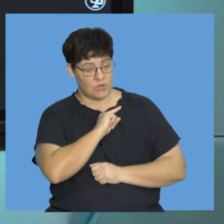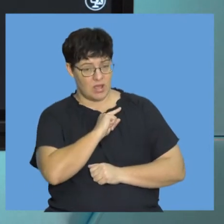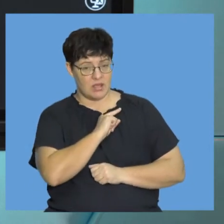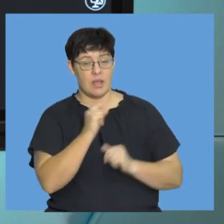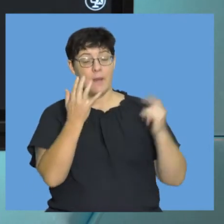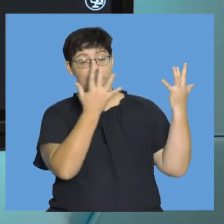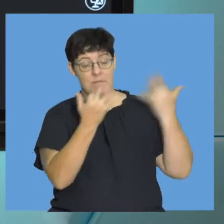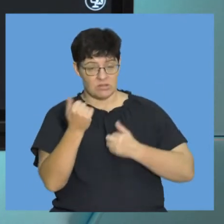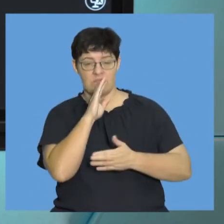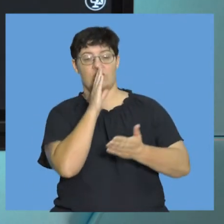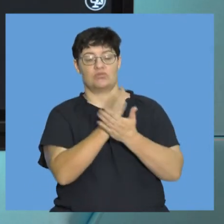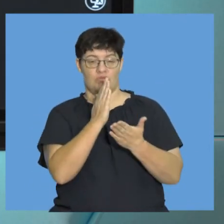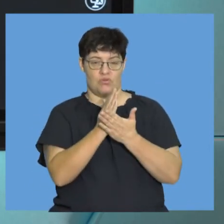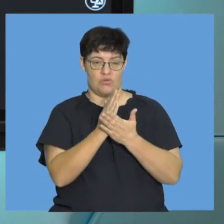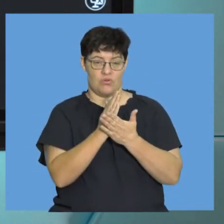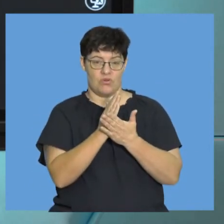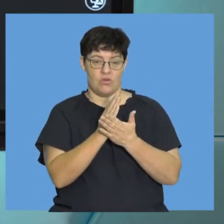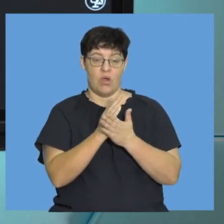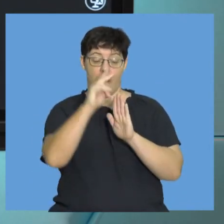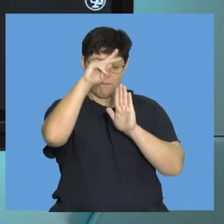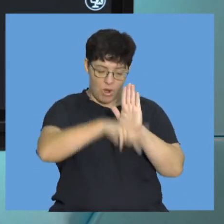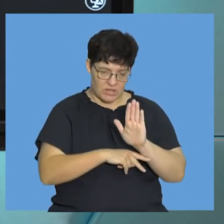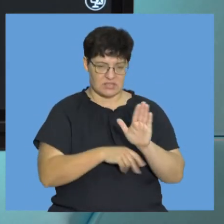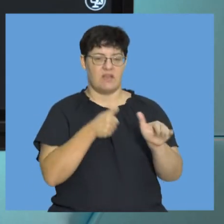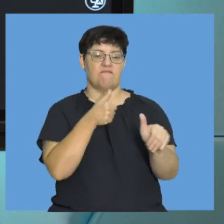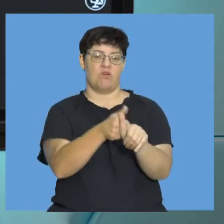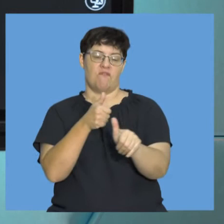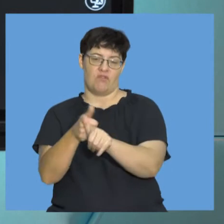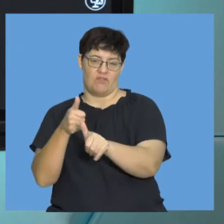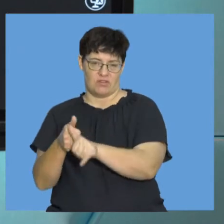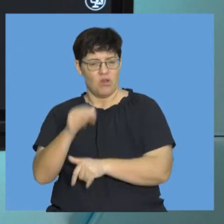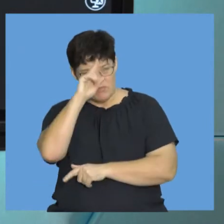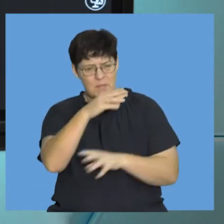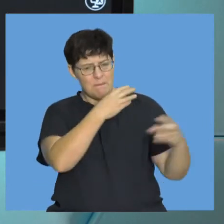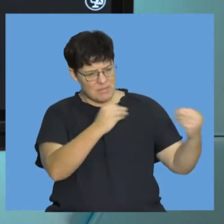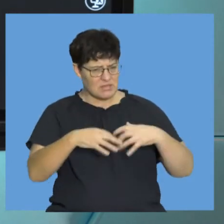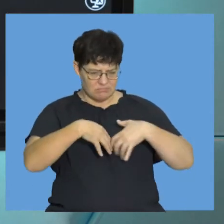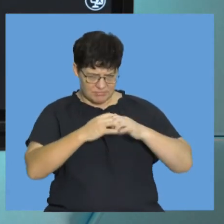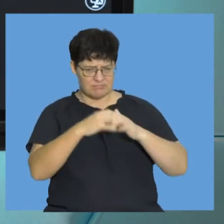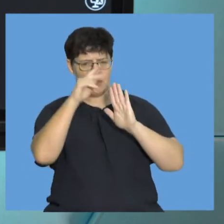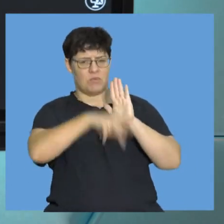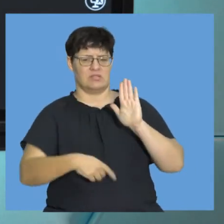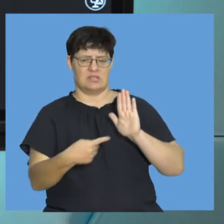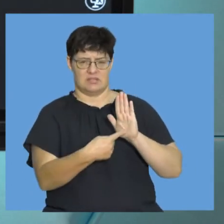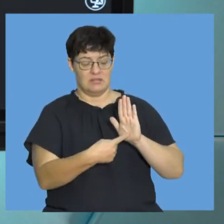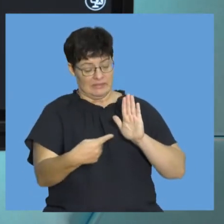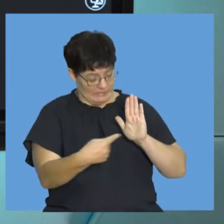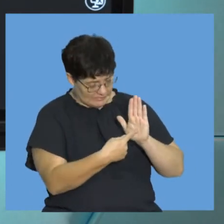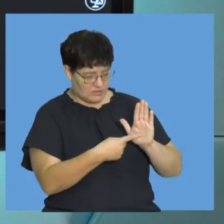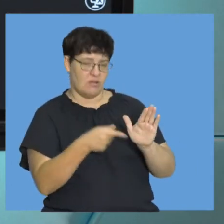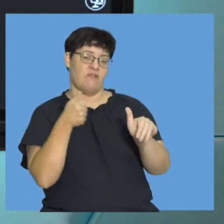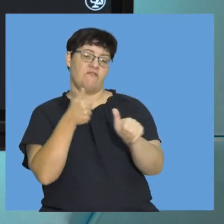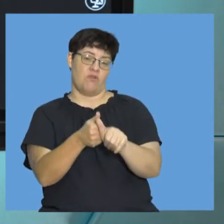budget should ensure that we follow policies. Remember, we have policies in our business, and we must follow